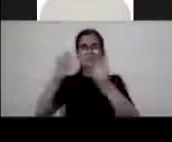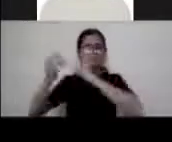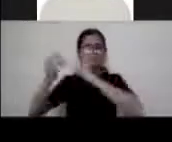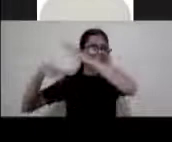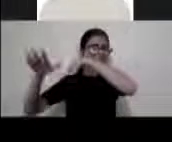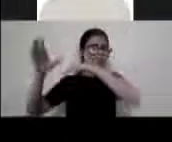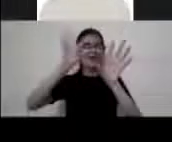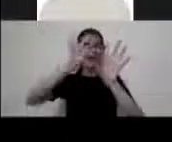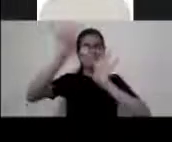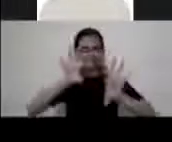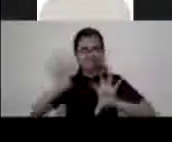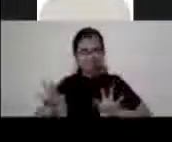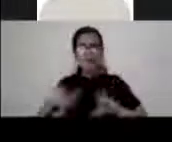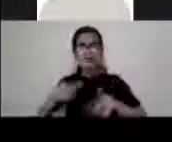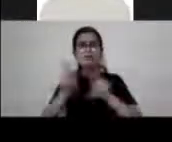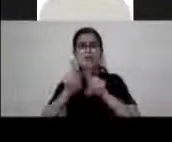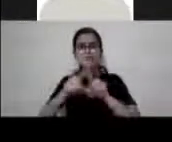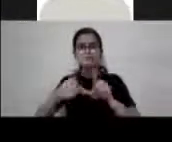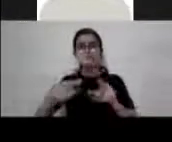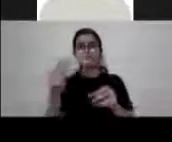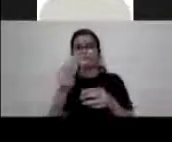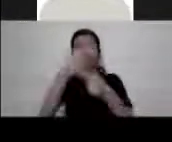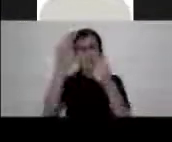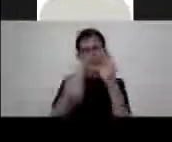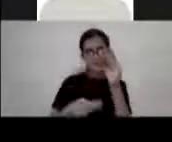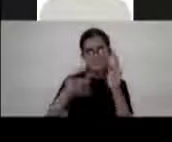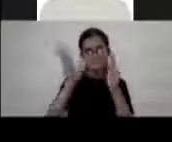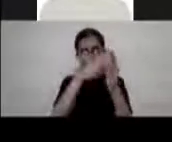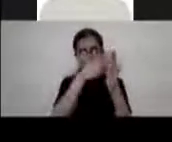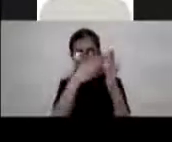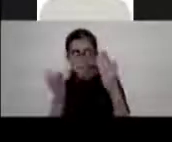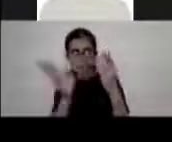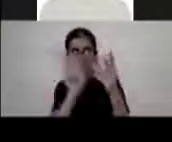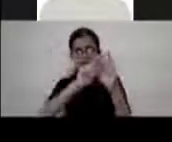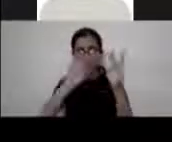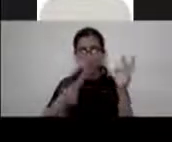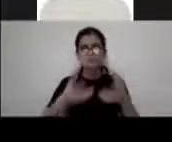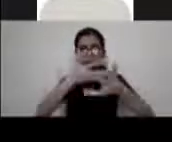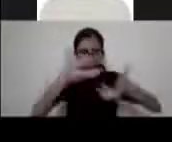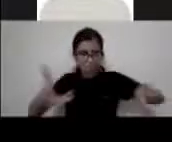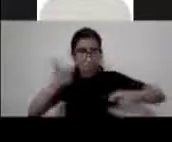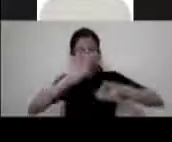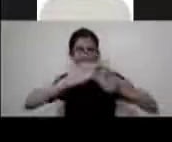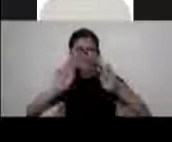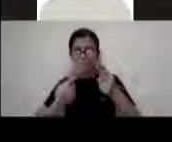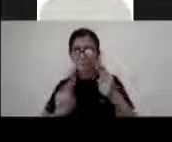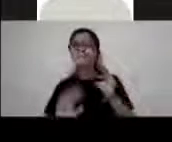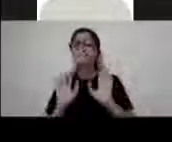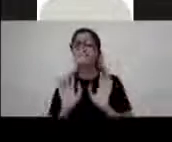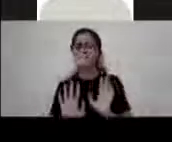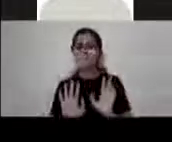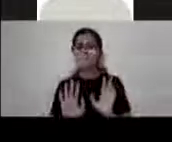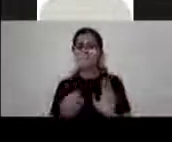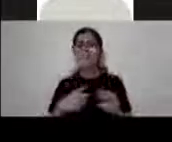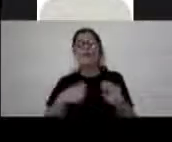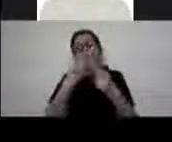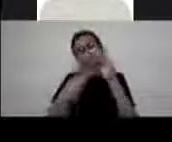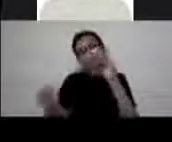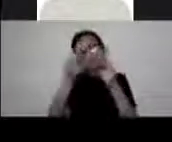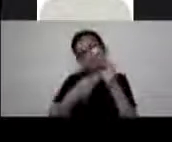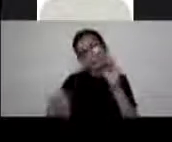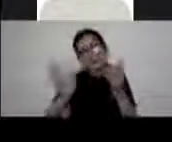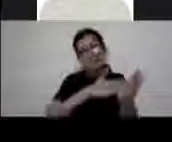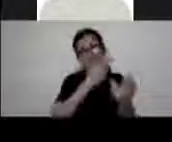are using those art pieces, paintings, and other huge objects in order to tell a story. And